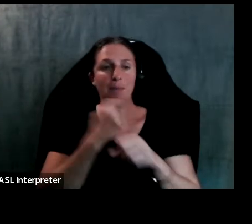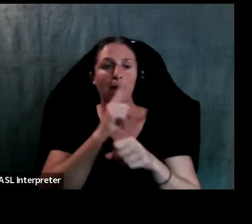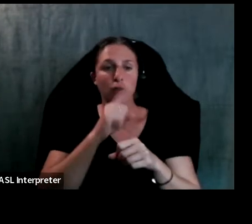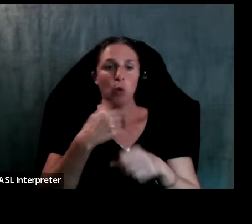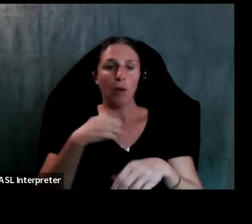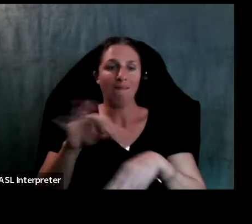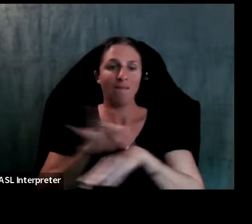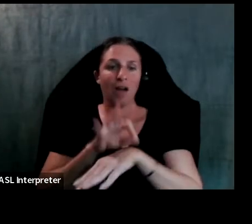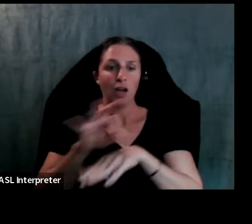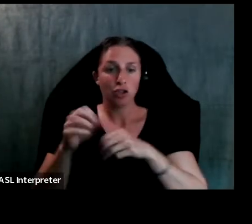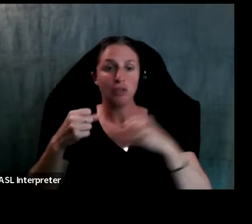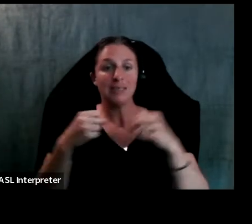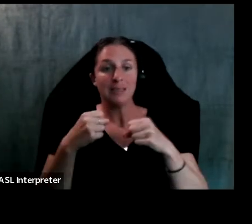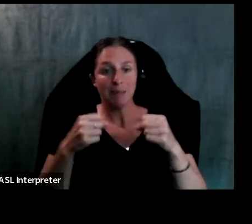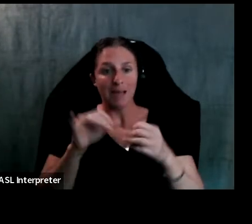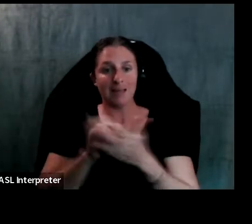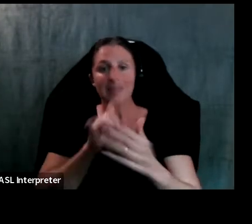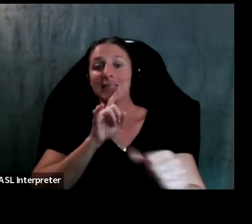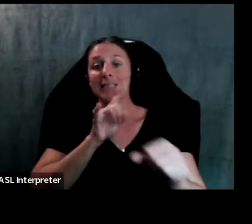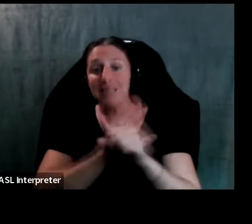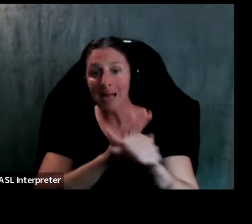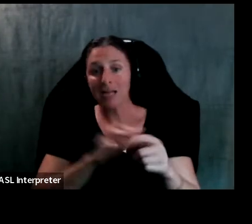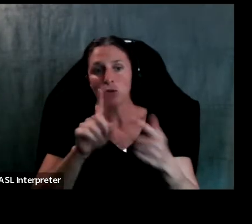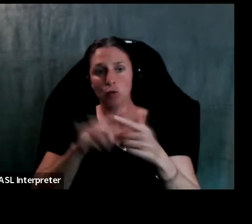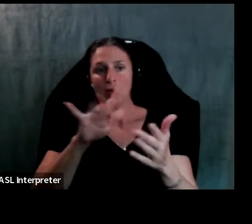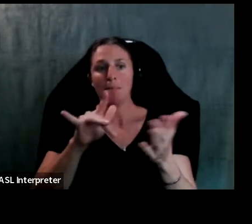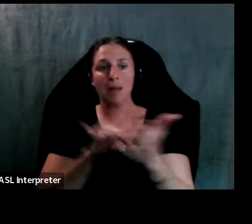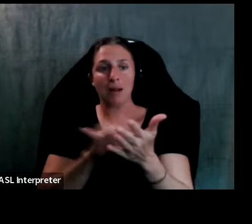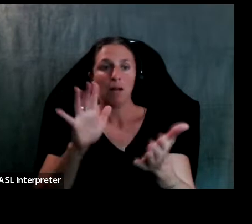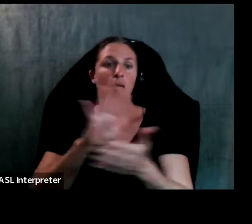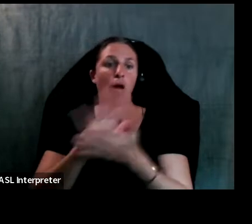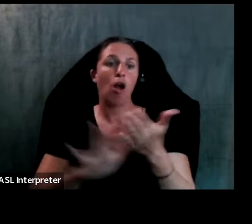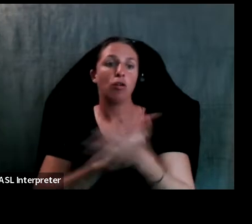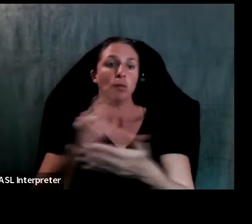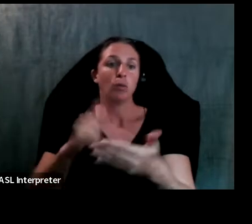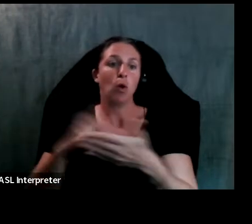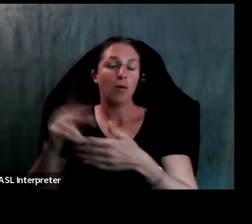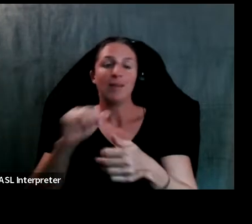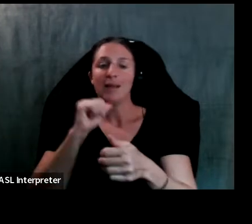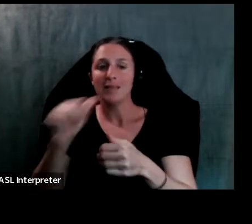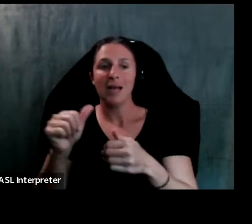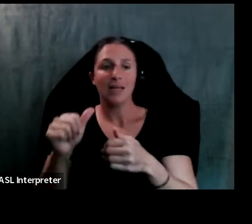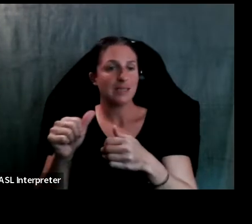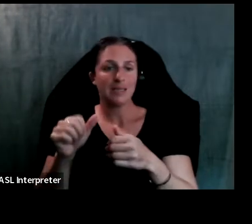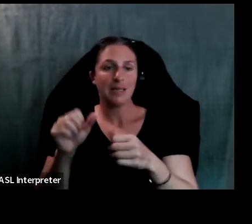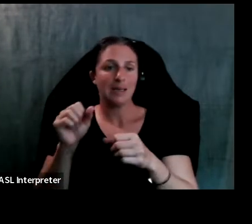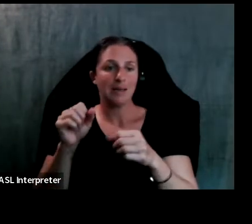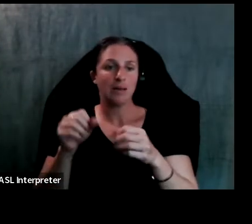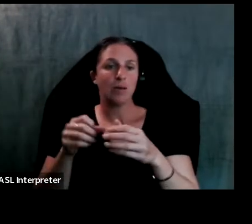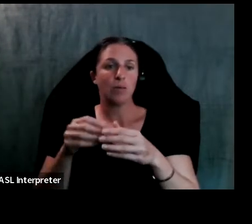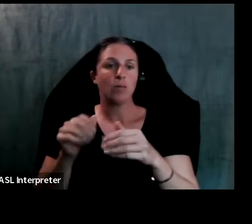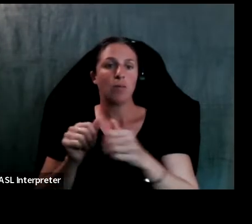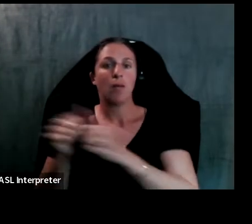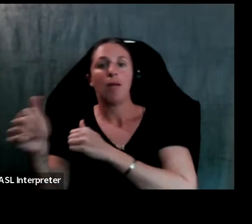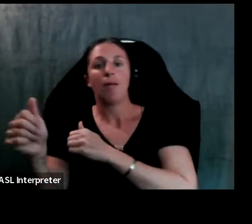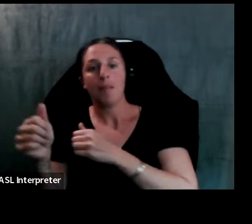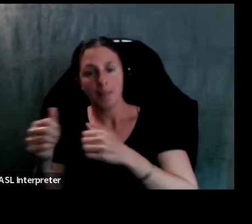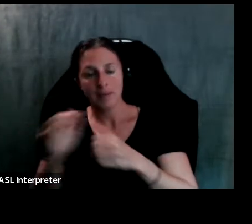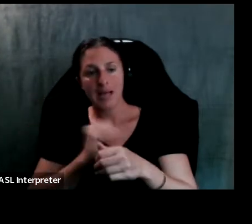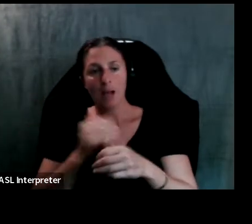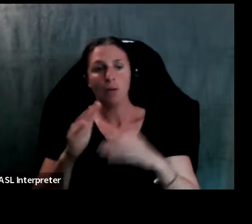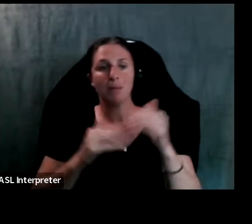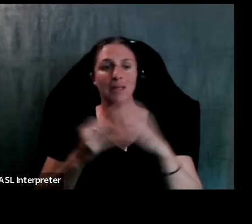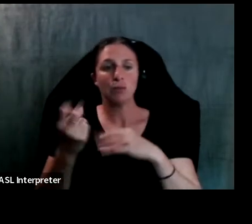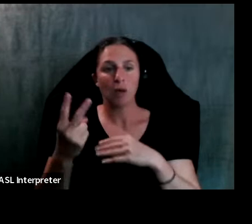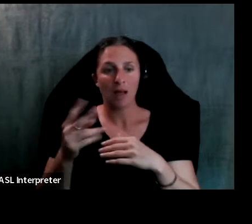functional space that's dedicated to the middle college program that doesn't go beyond our building 12. And so I think where we're at is